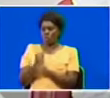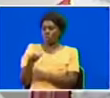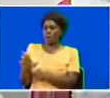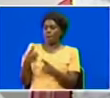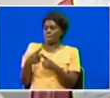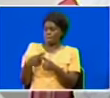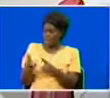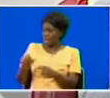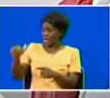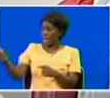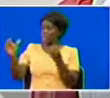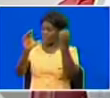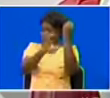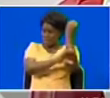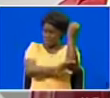ideal country,